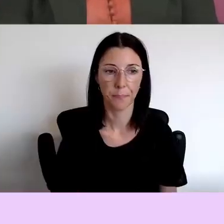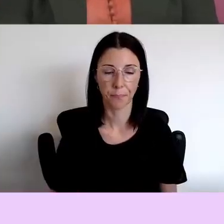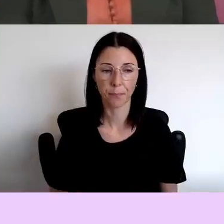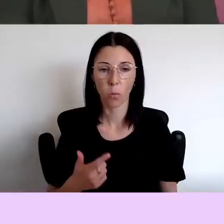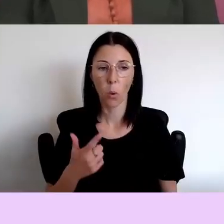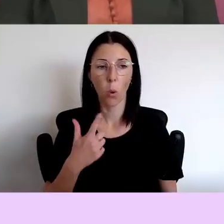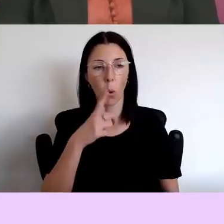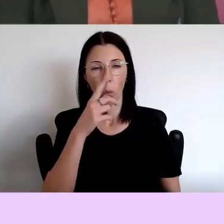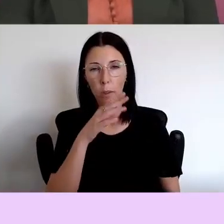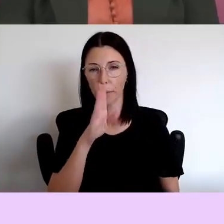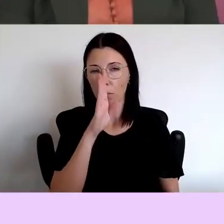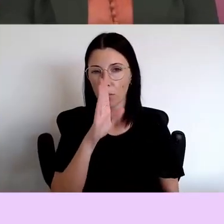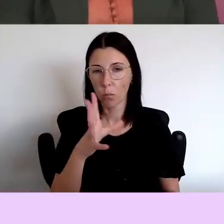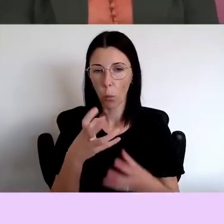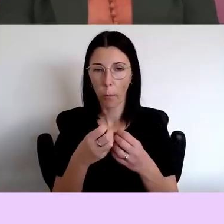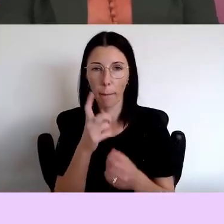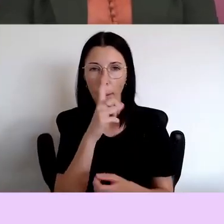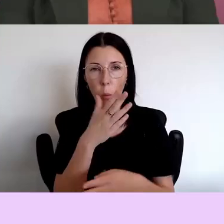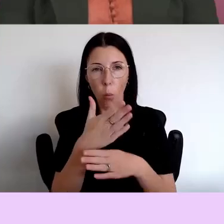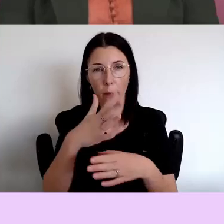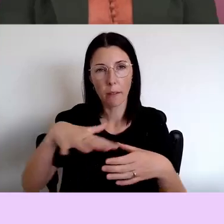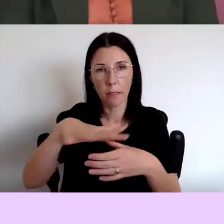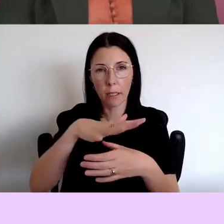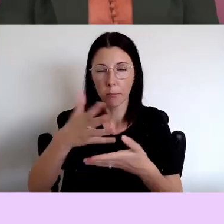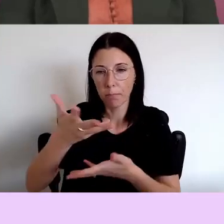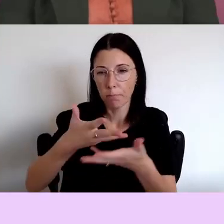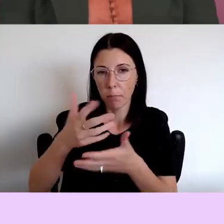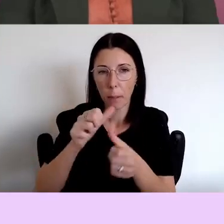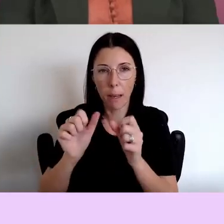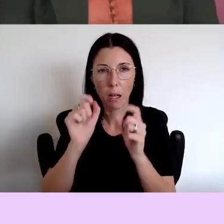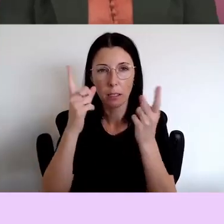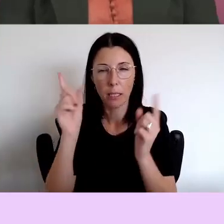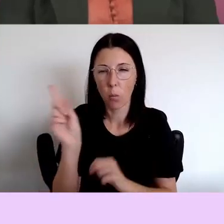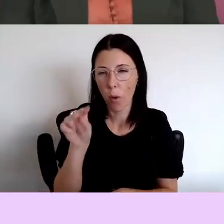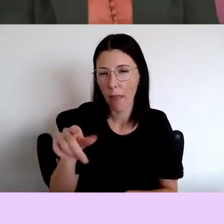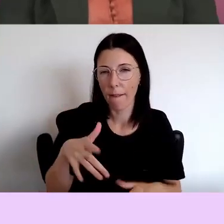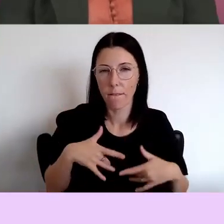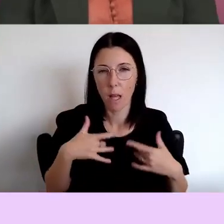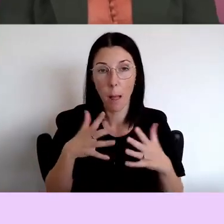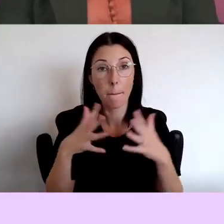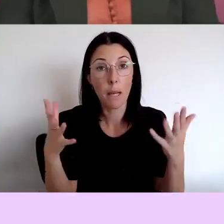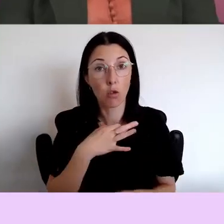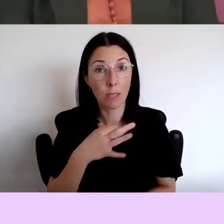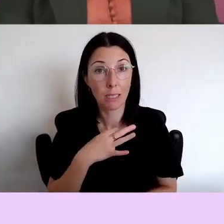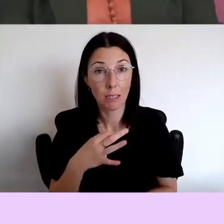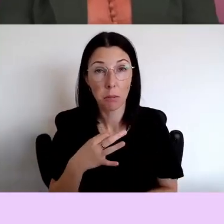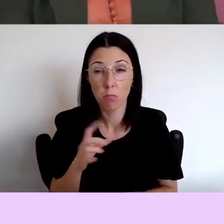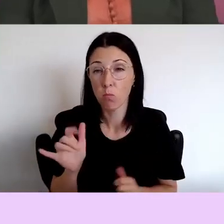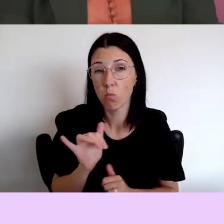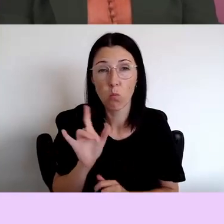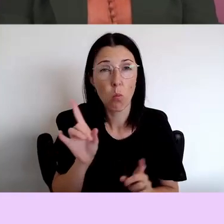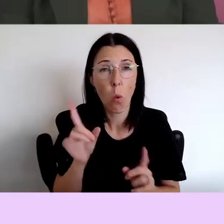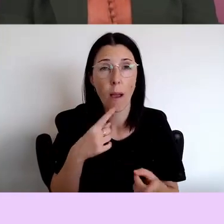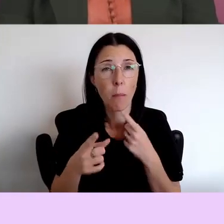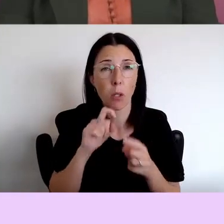working in the sectors to better understand what they see as their major risks and what information would help them to respond